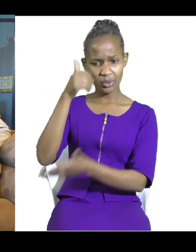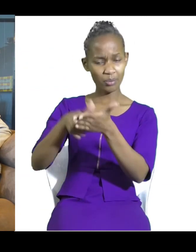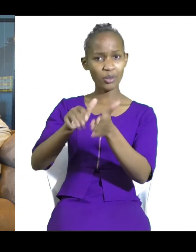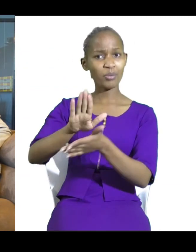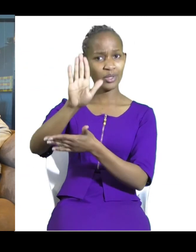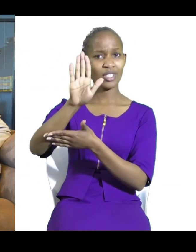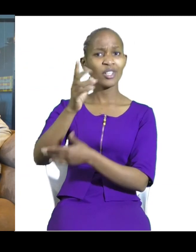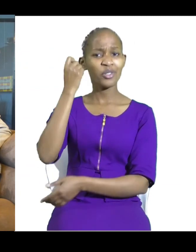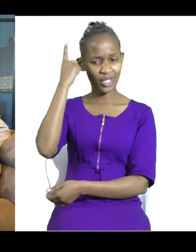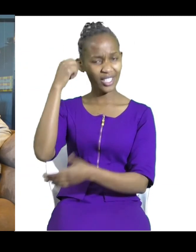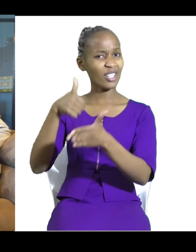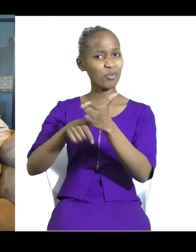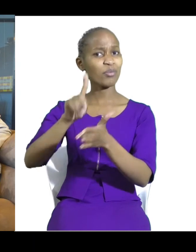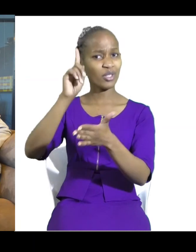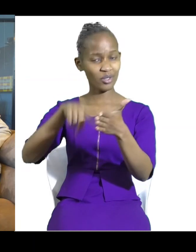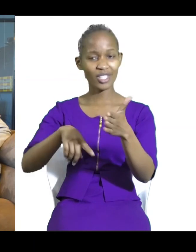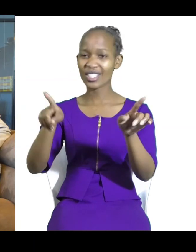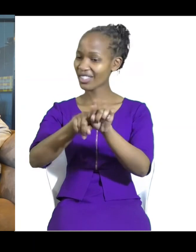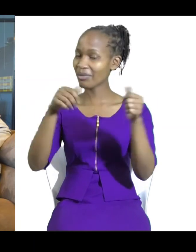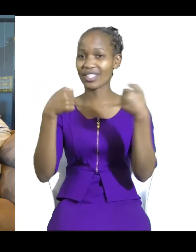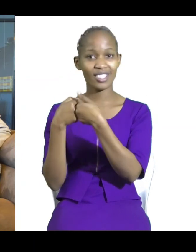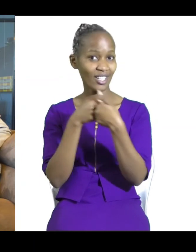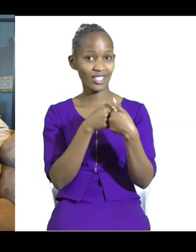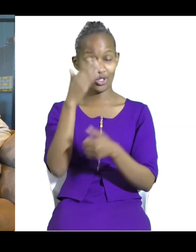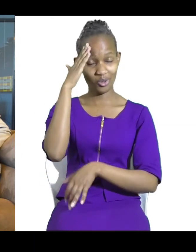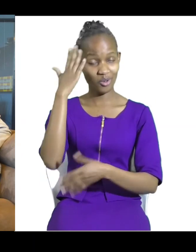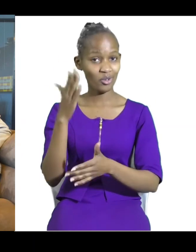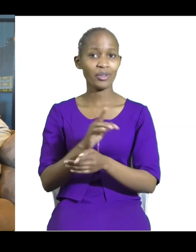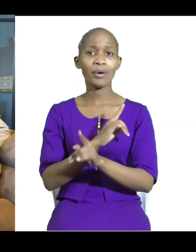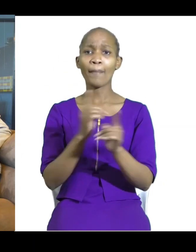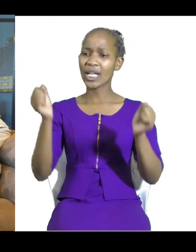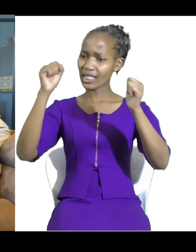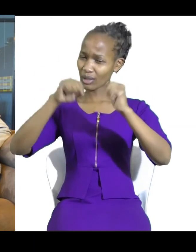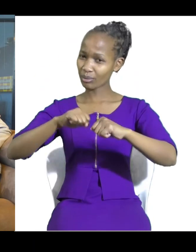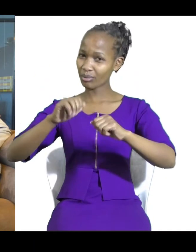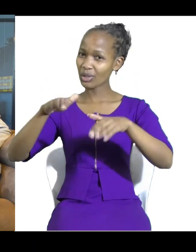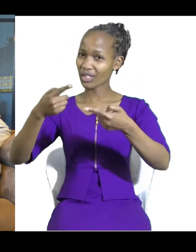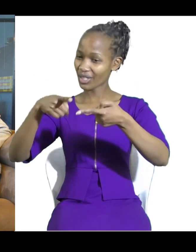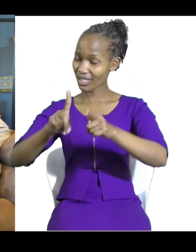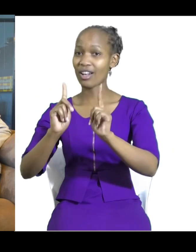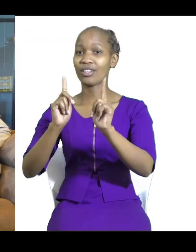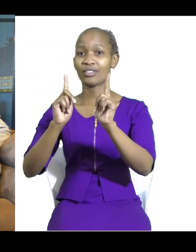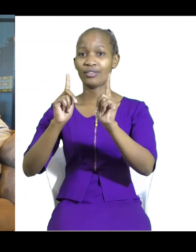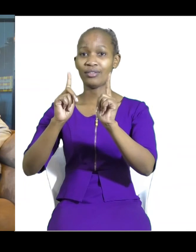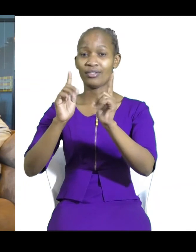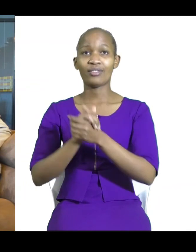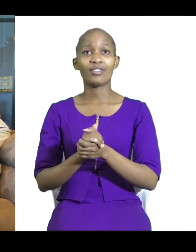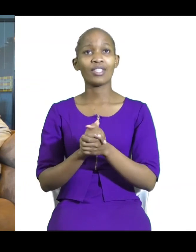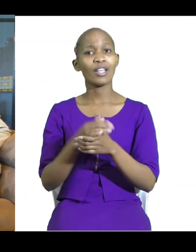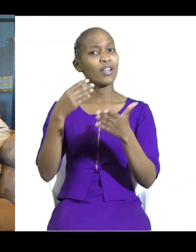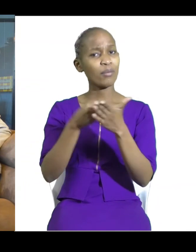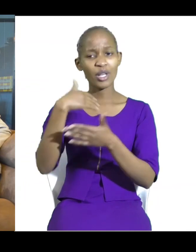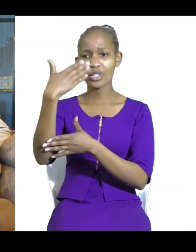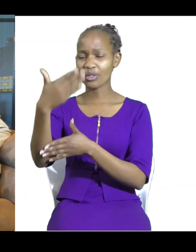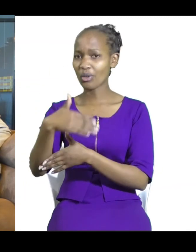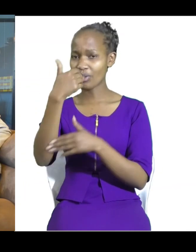problem to understand what the problem is, it's a challenge in Yeah. itself. But the ability to offer yourself, money will always